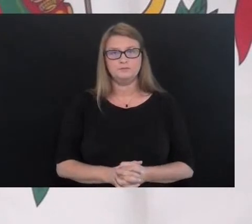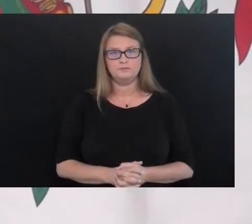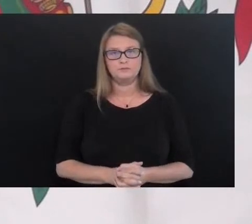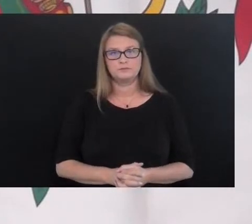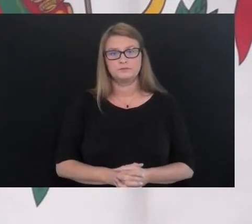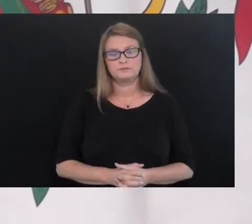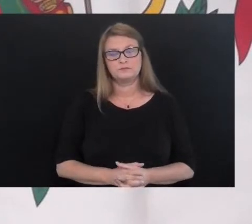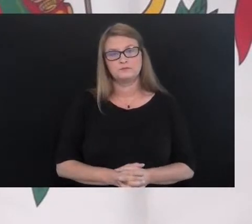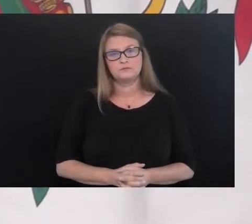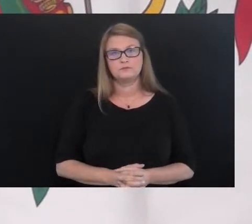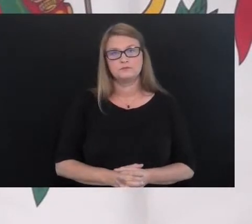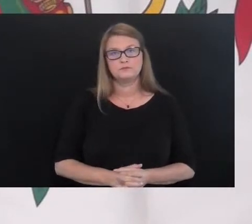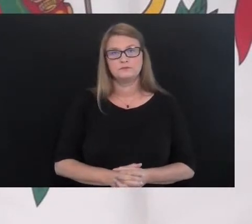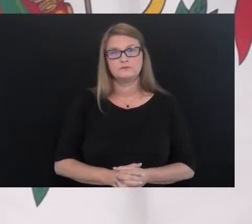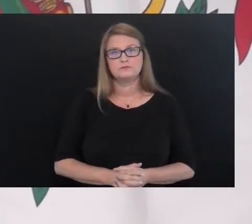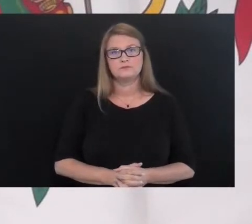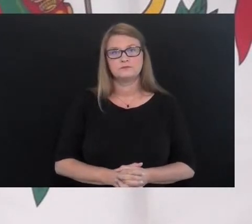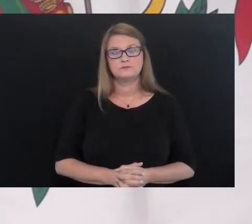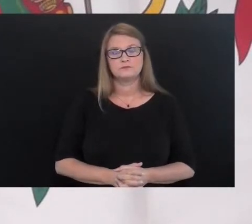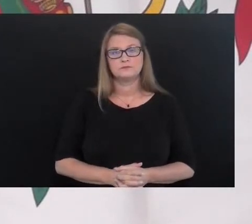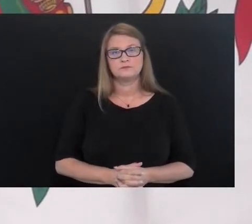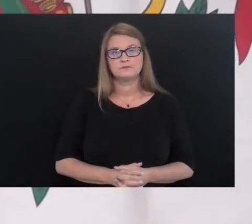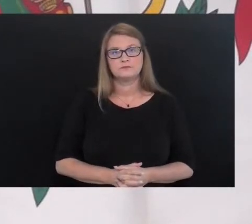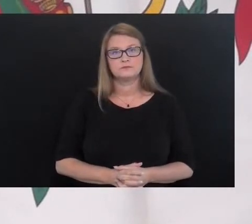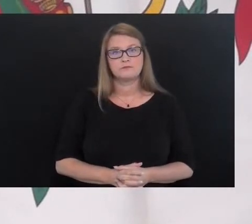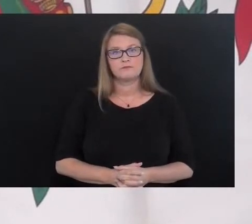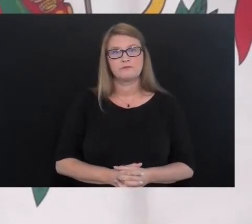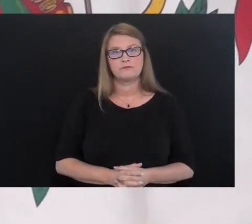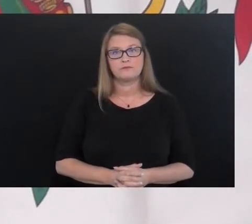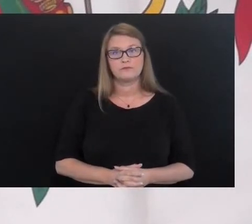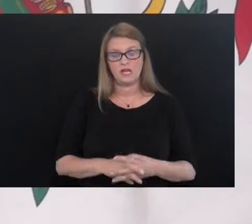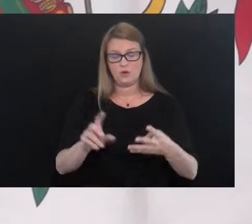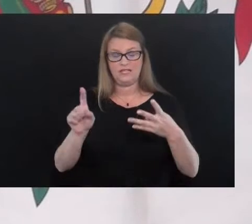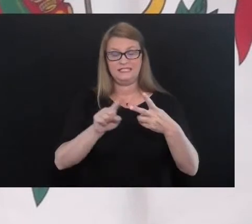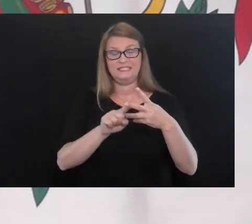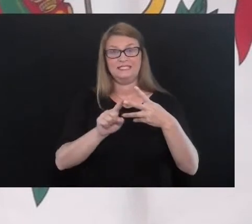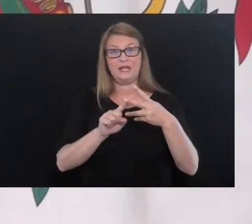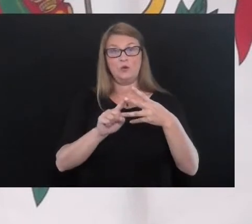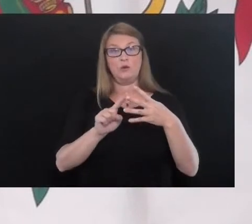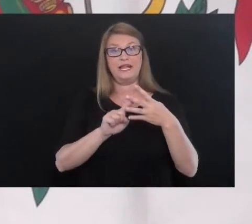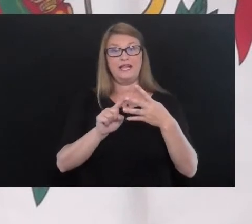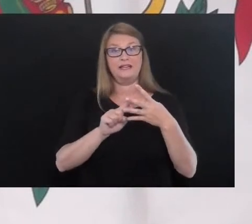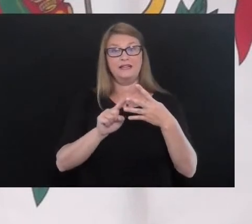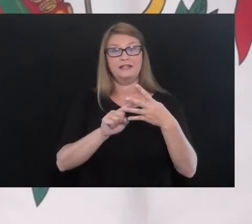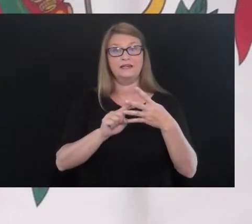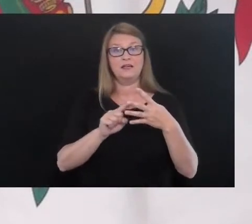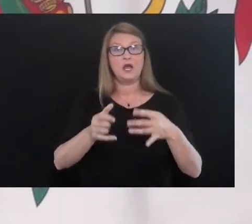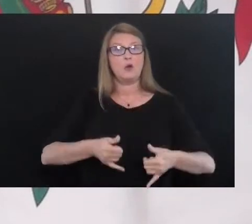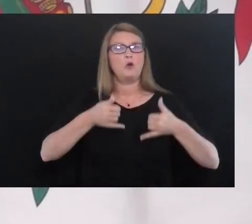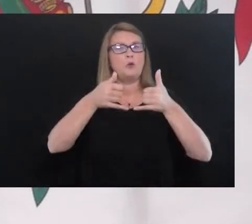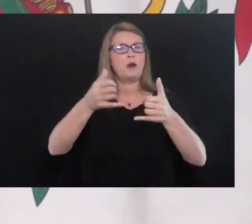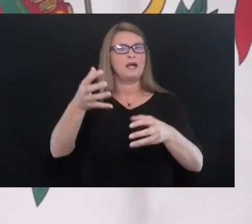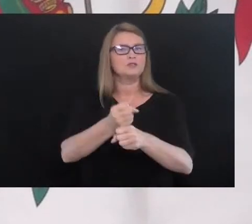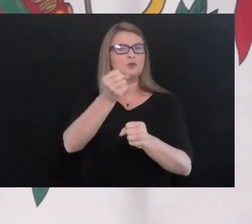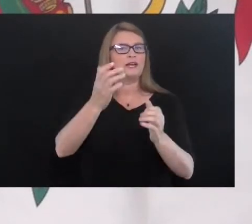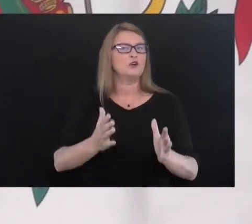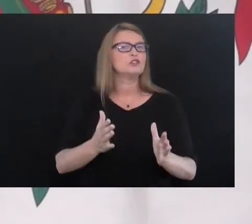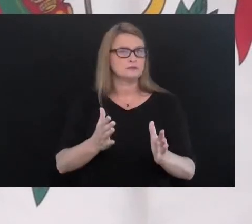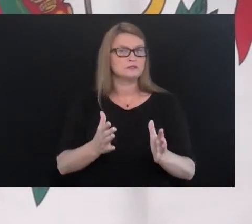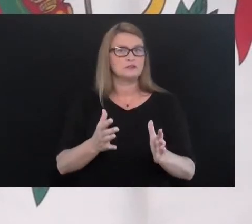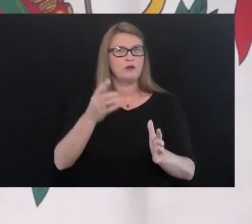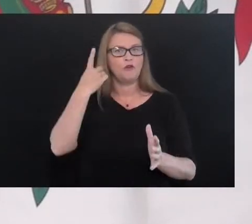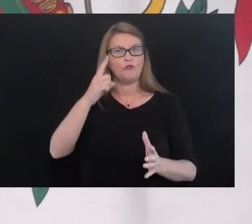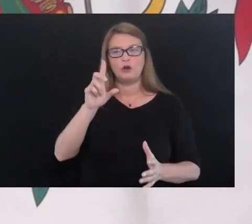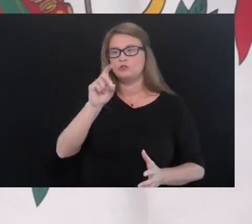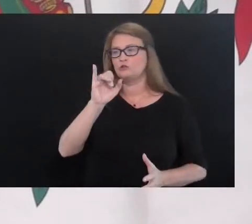Like I said, we did, the second week of the grand prize winners at the schools for Baby Dog, Do It for Baby